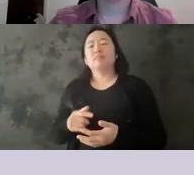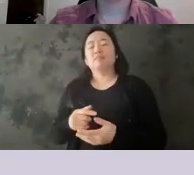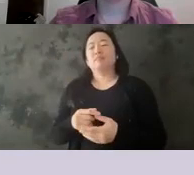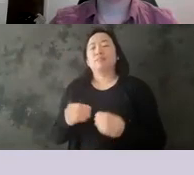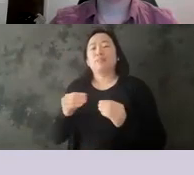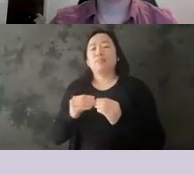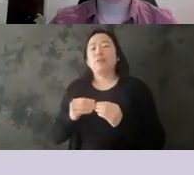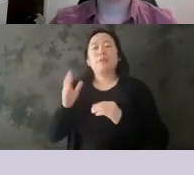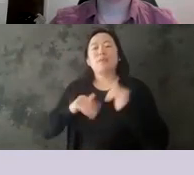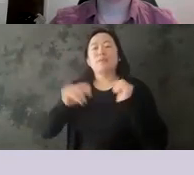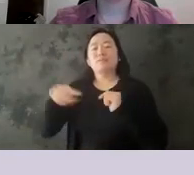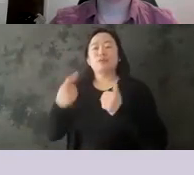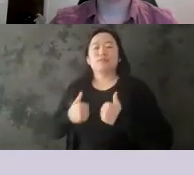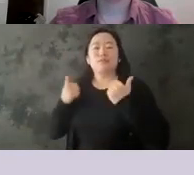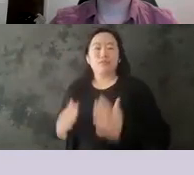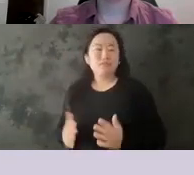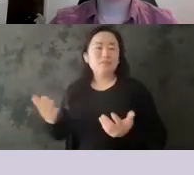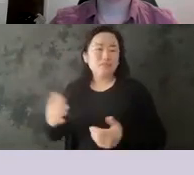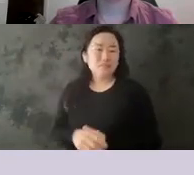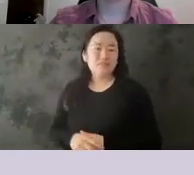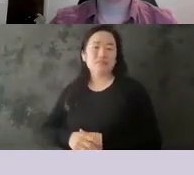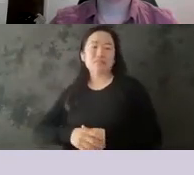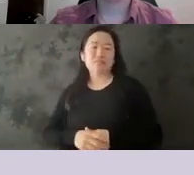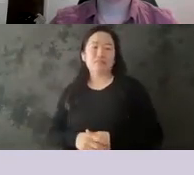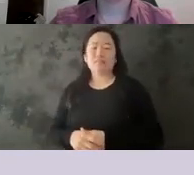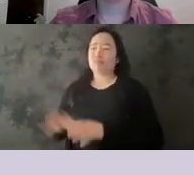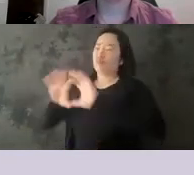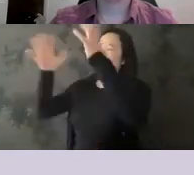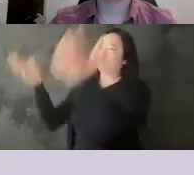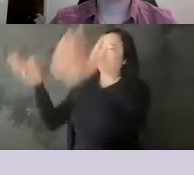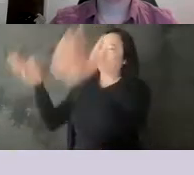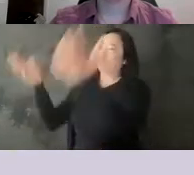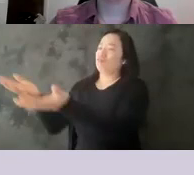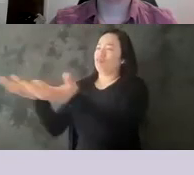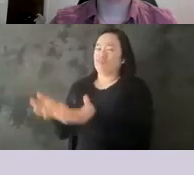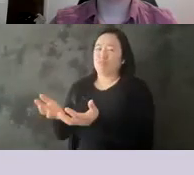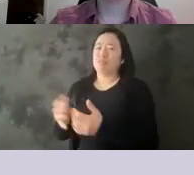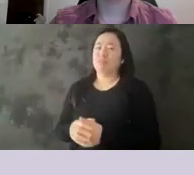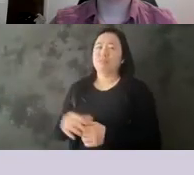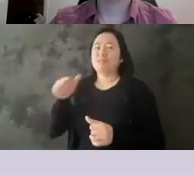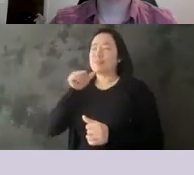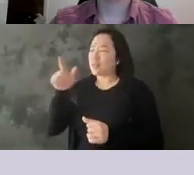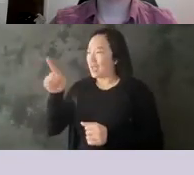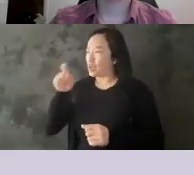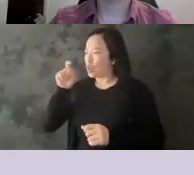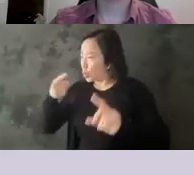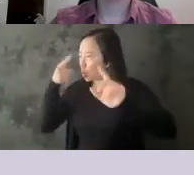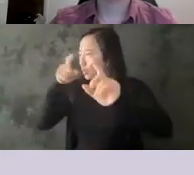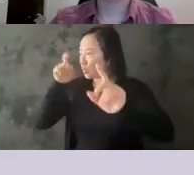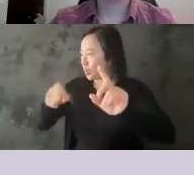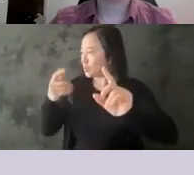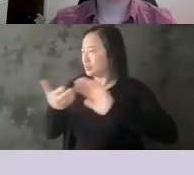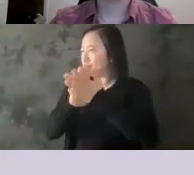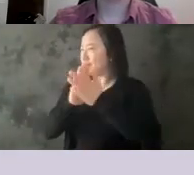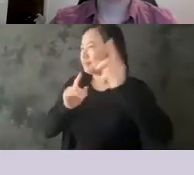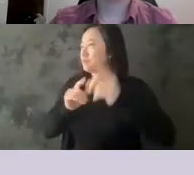as someone currently is. So just kind of as they are in this present moment, not where they need to be, not where they have been, but where